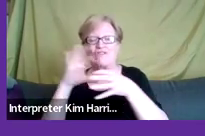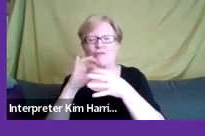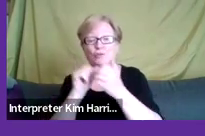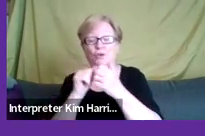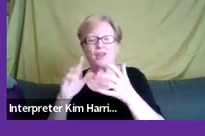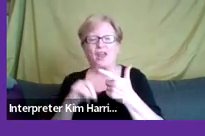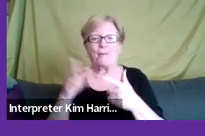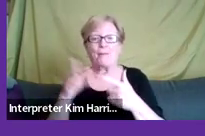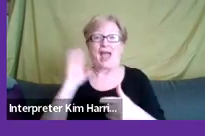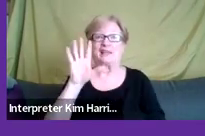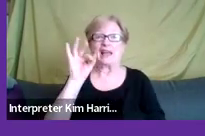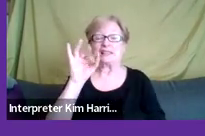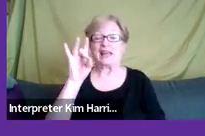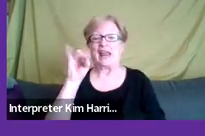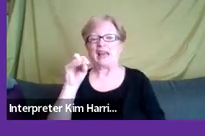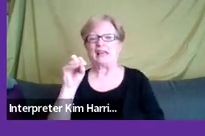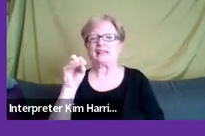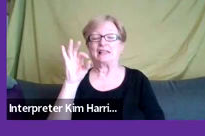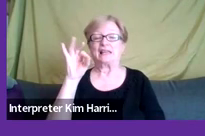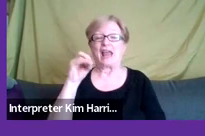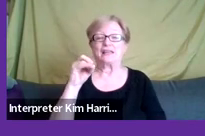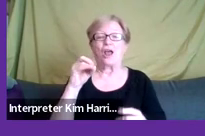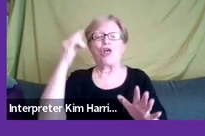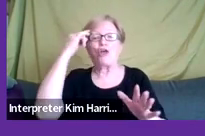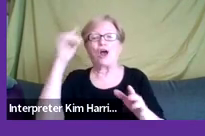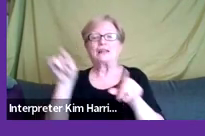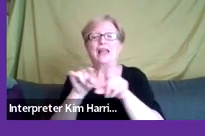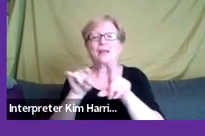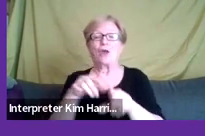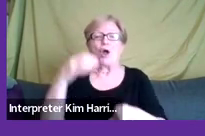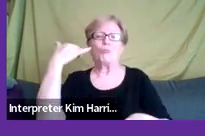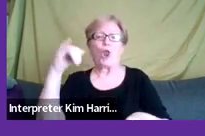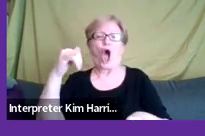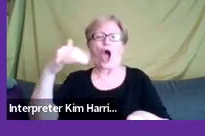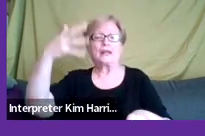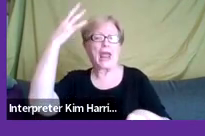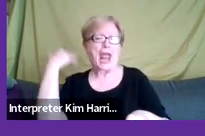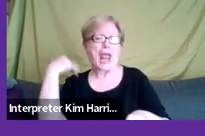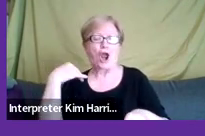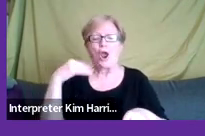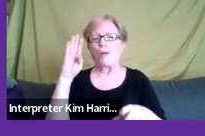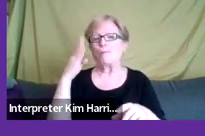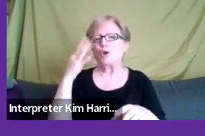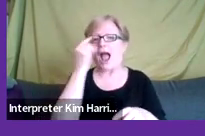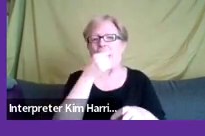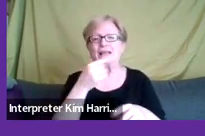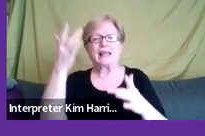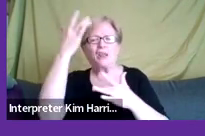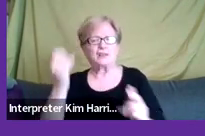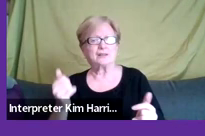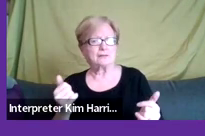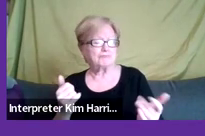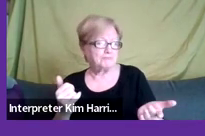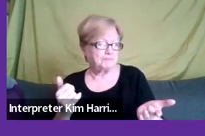it was marketed as a blonde hair, blue eyed illness because of